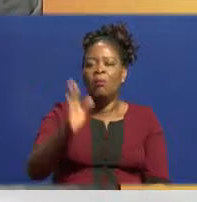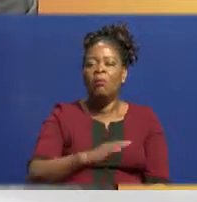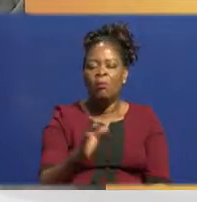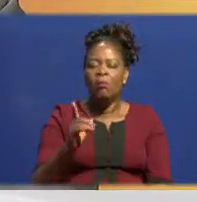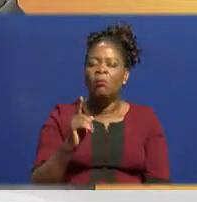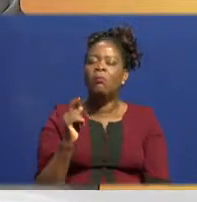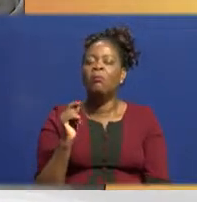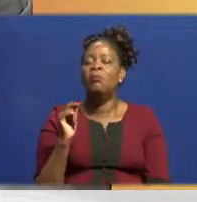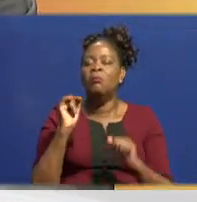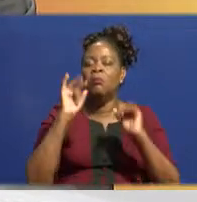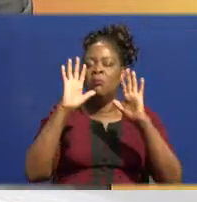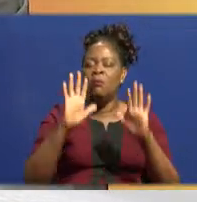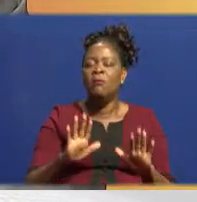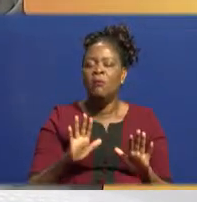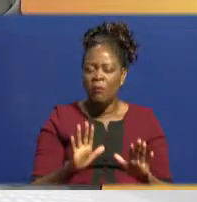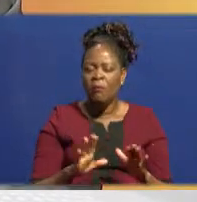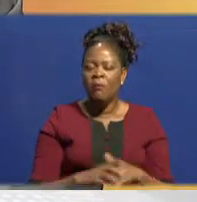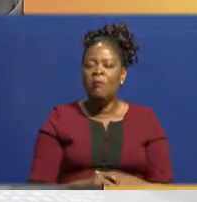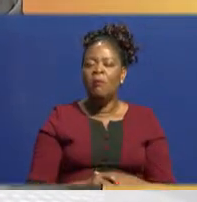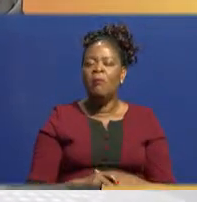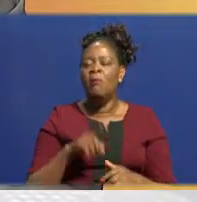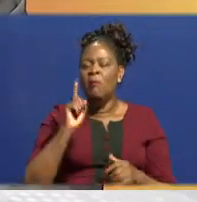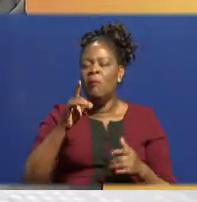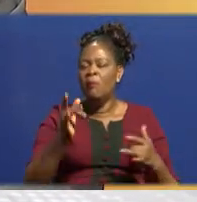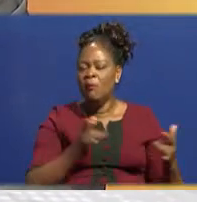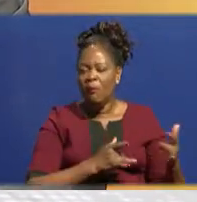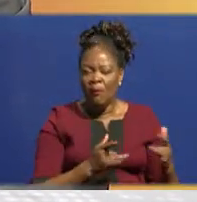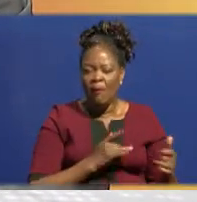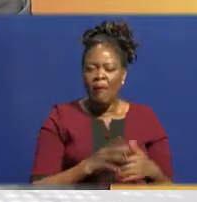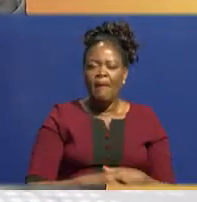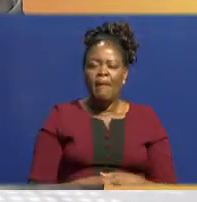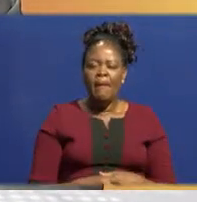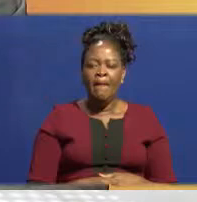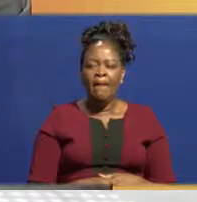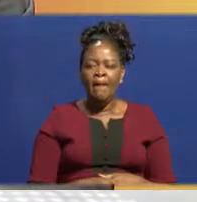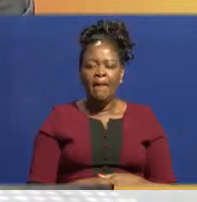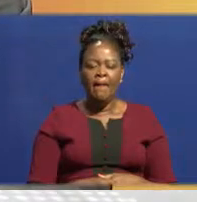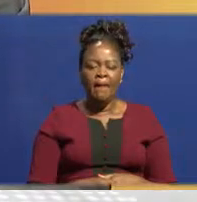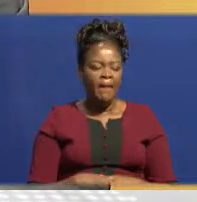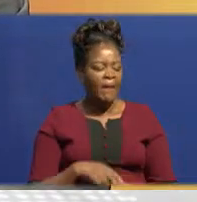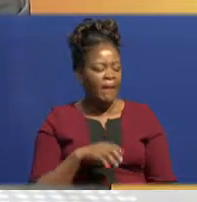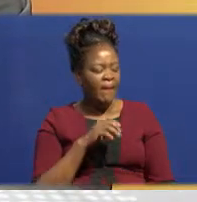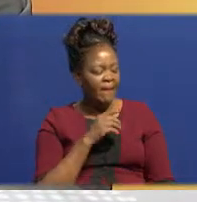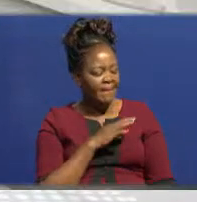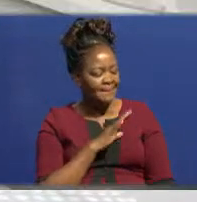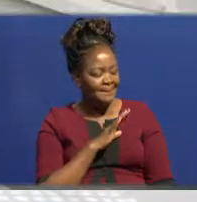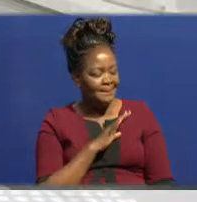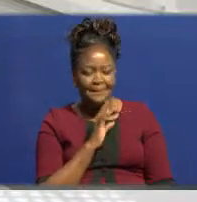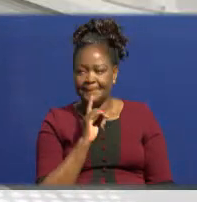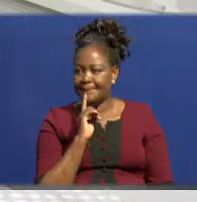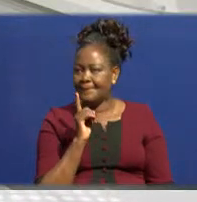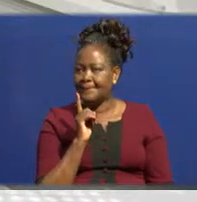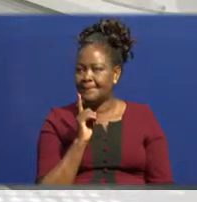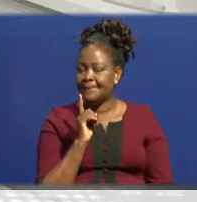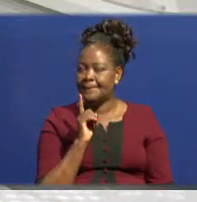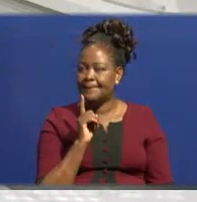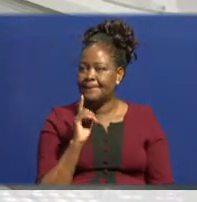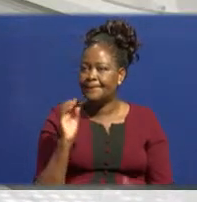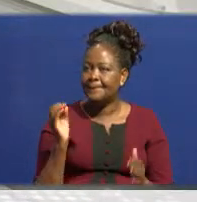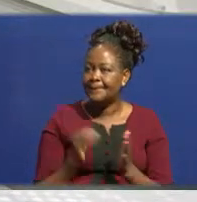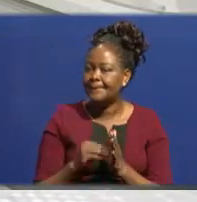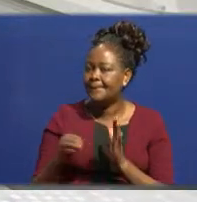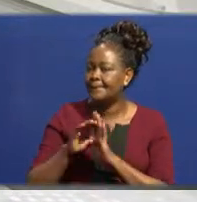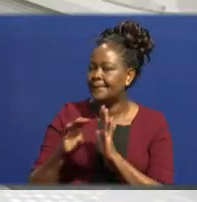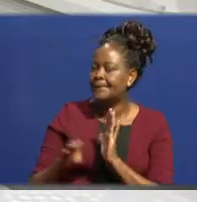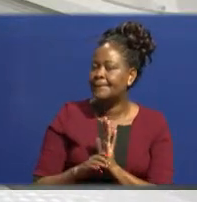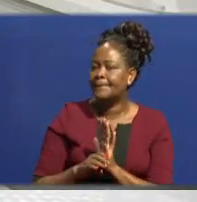is something that should actually be considered. Mheshimiwa, you also actually, right of reply. Participation is entrenched in our constitution.